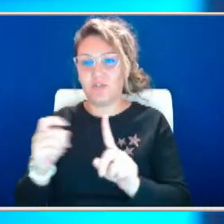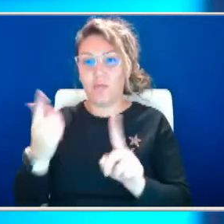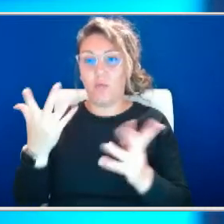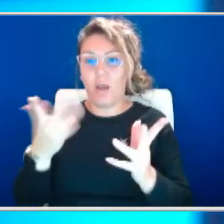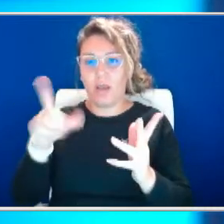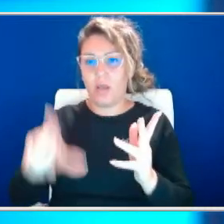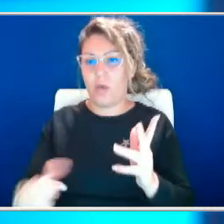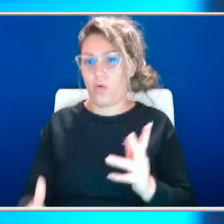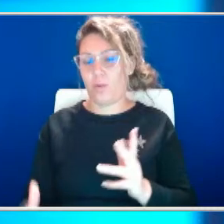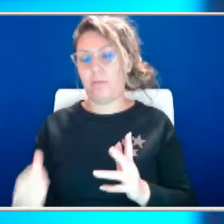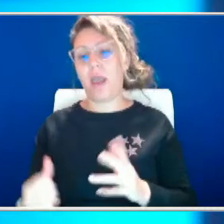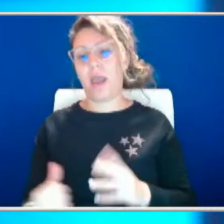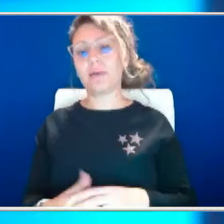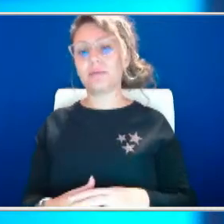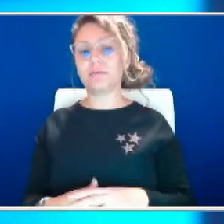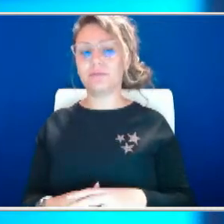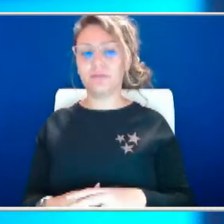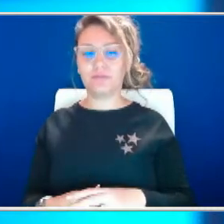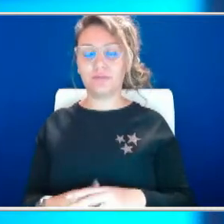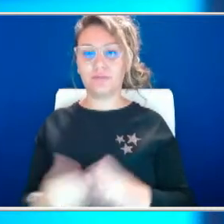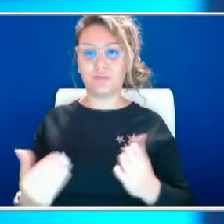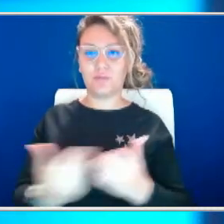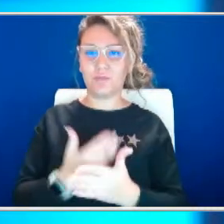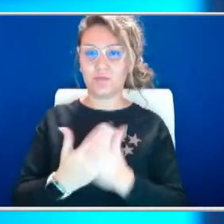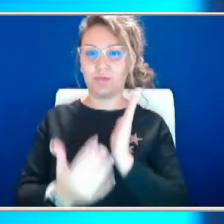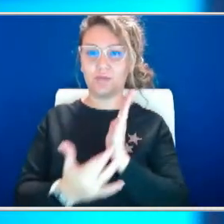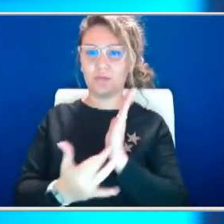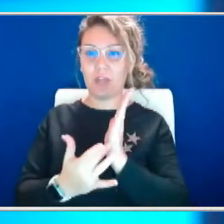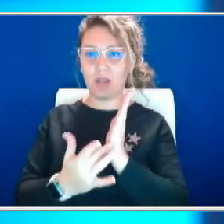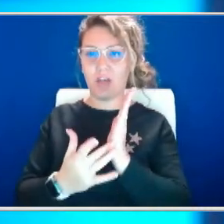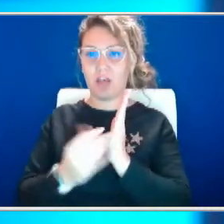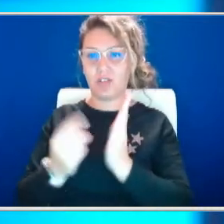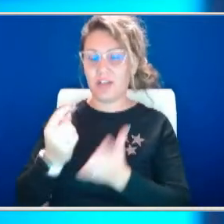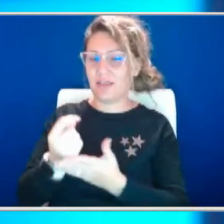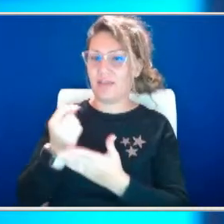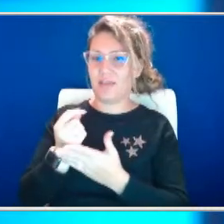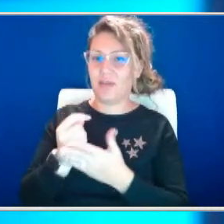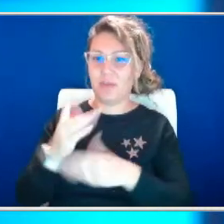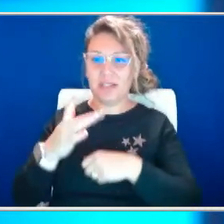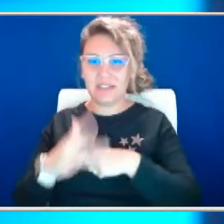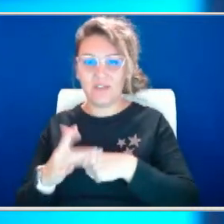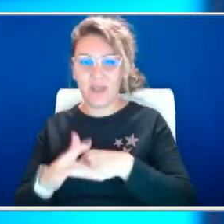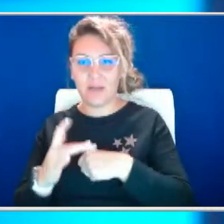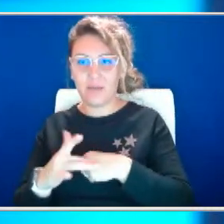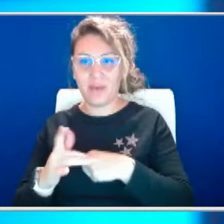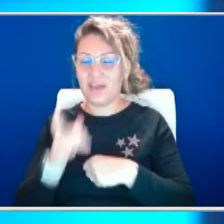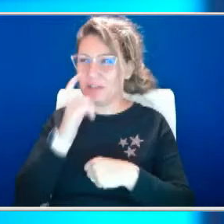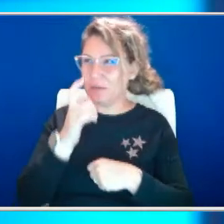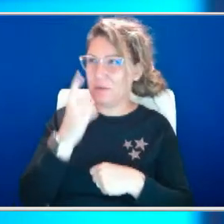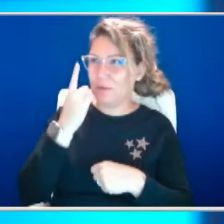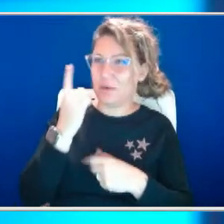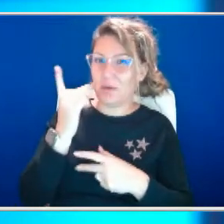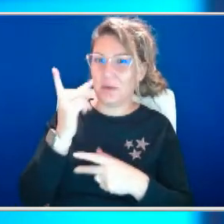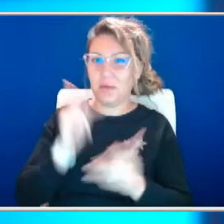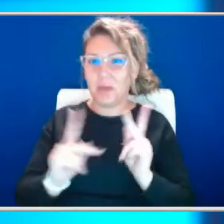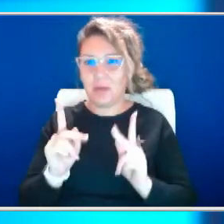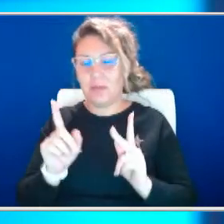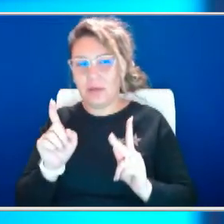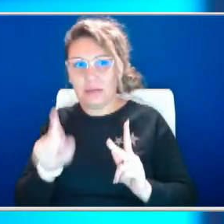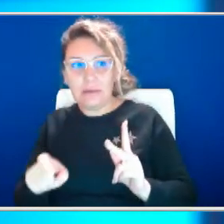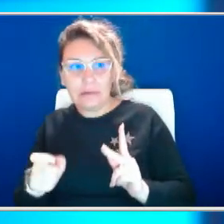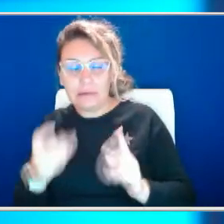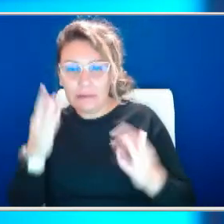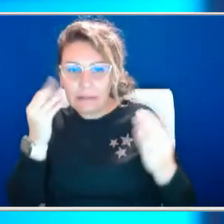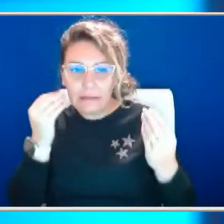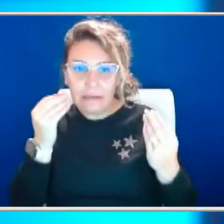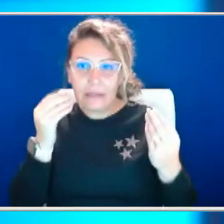know, there's so much new technology and therapies available that, you know, I don't think people really need to think that this is, you know, this is